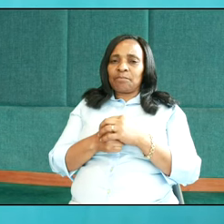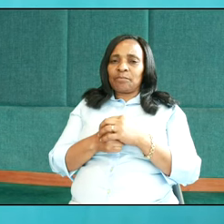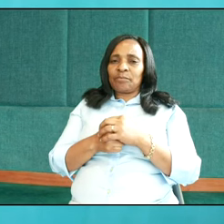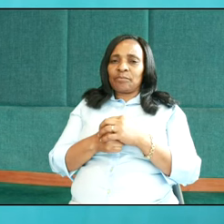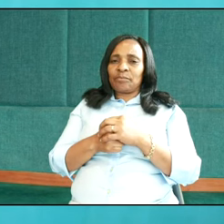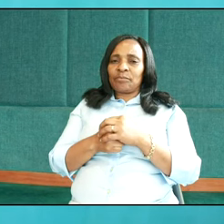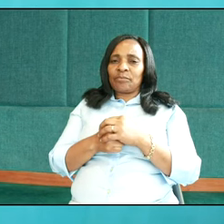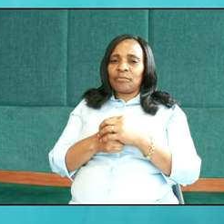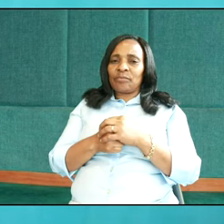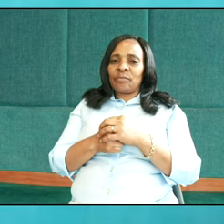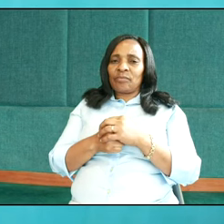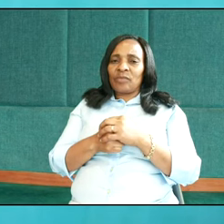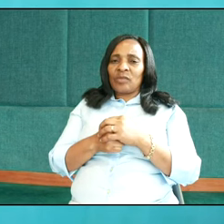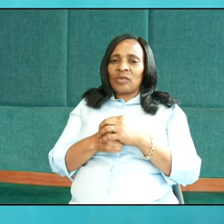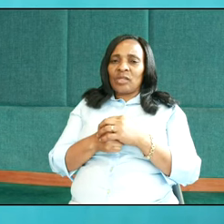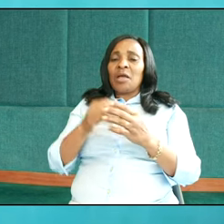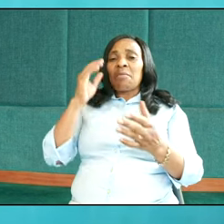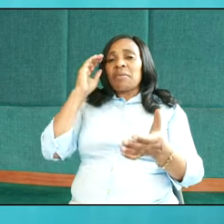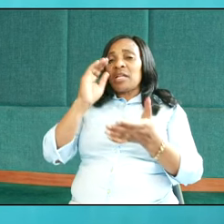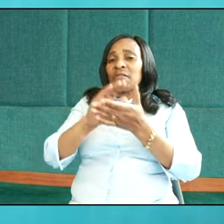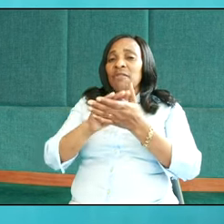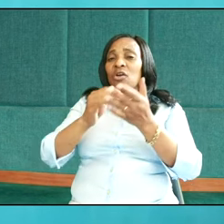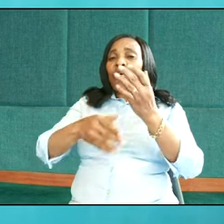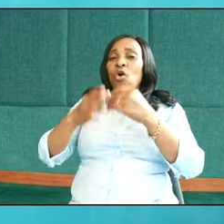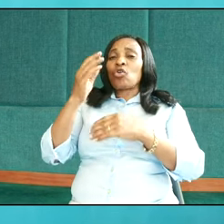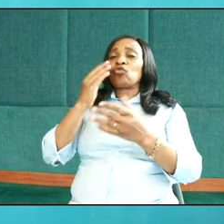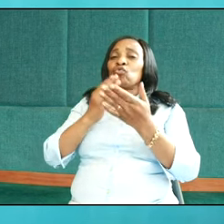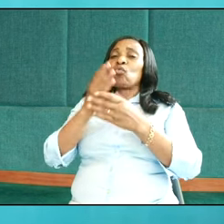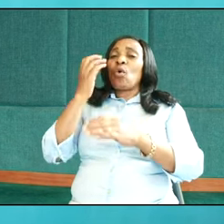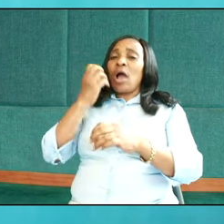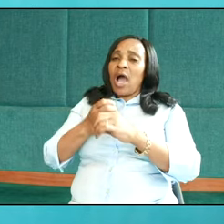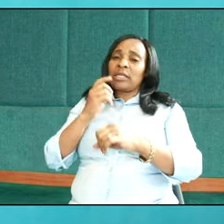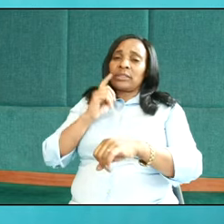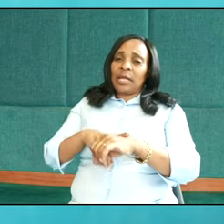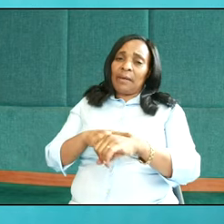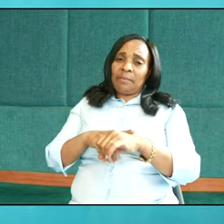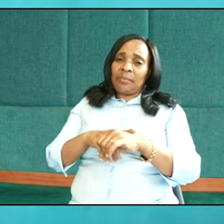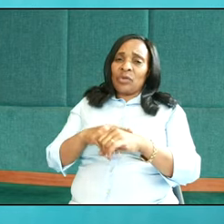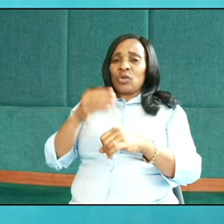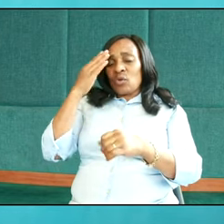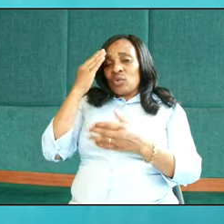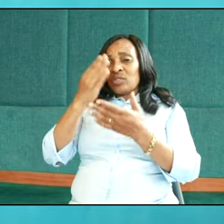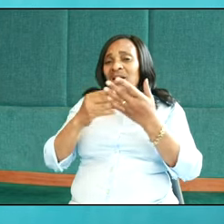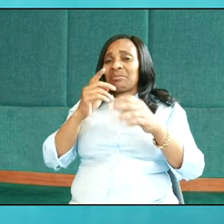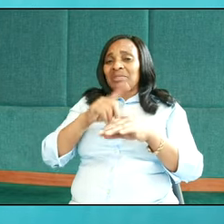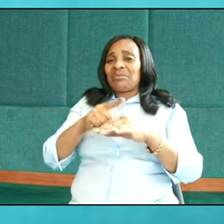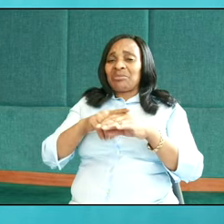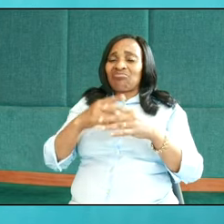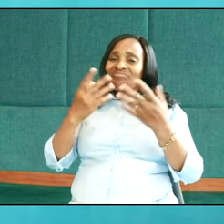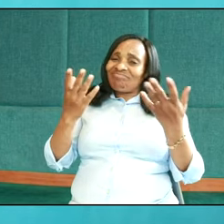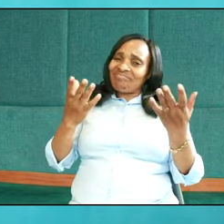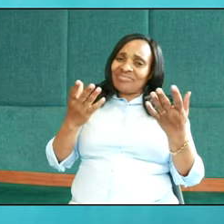would be, I'd say, believing in God through hard times. You know, sometimes when you face